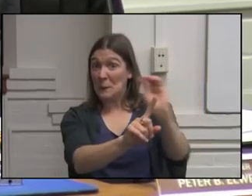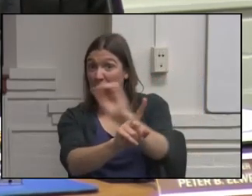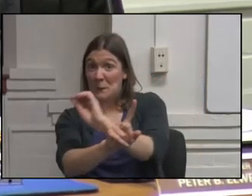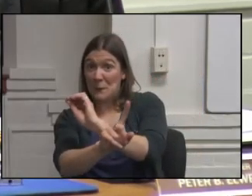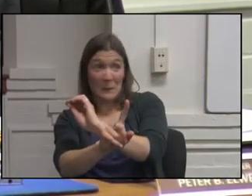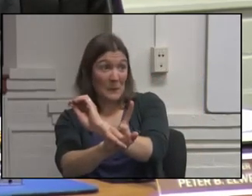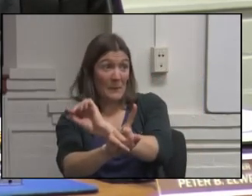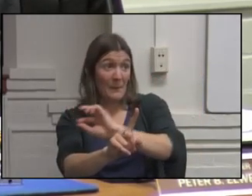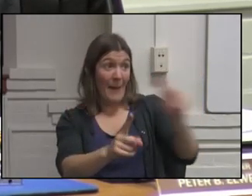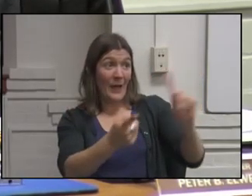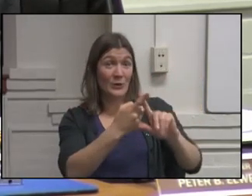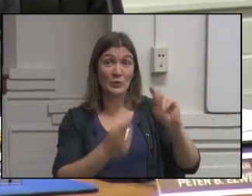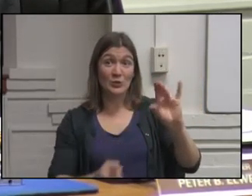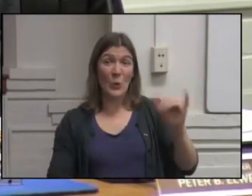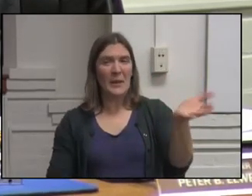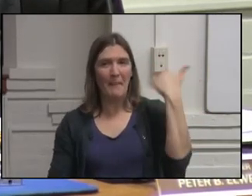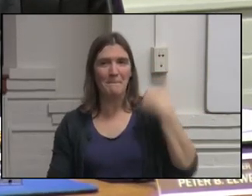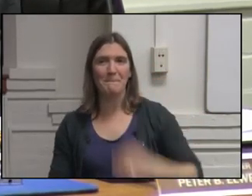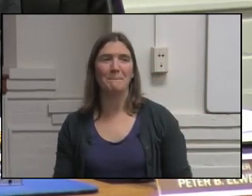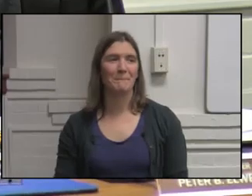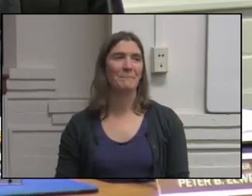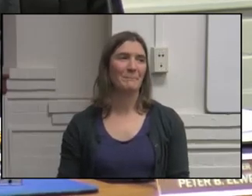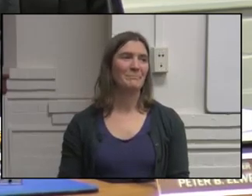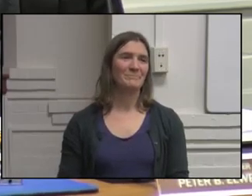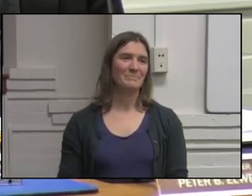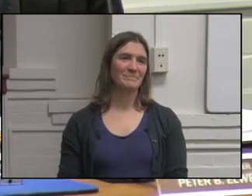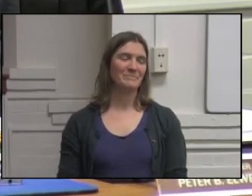turn. Okay, Tony, come on.